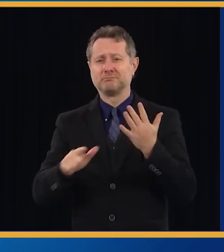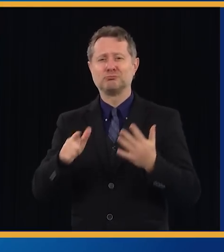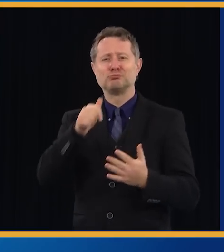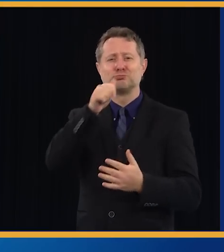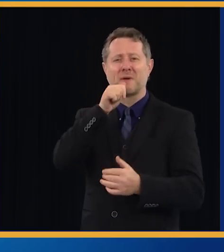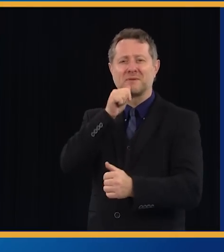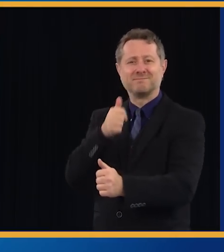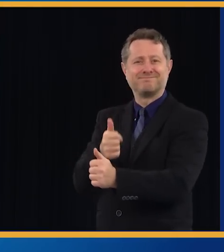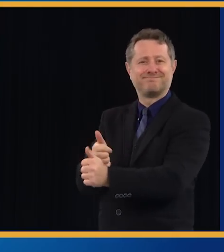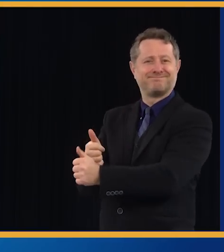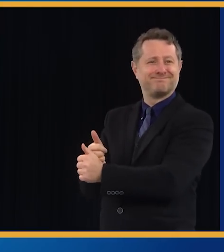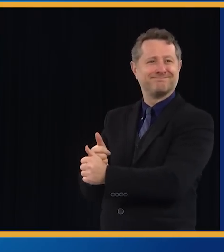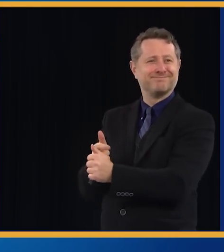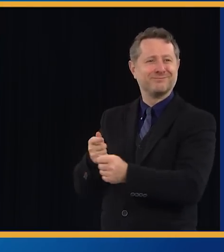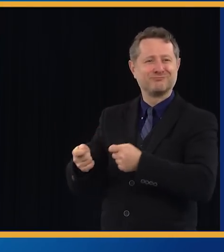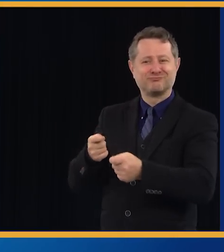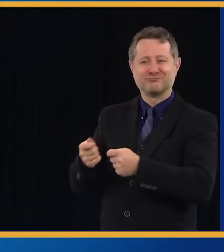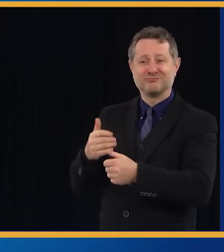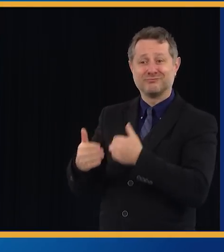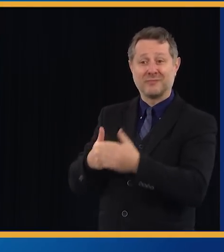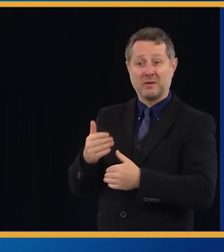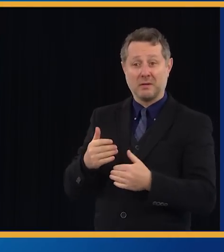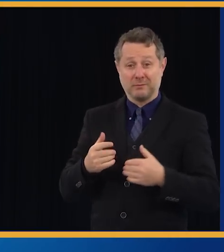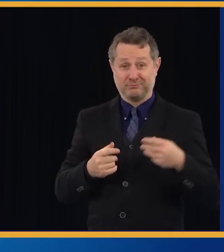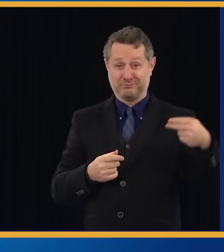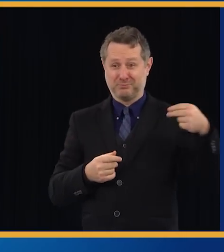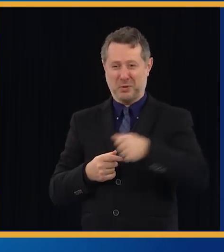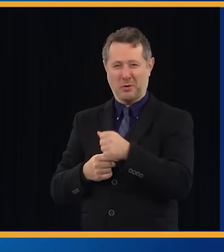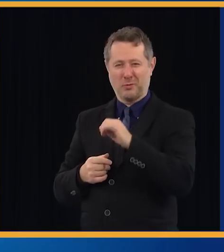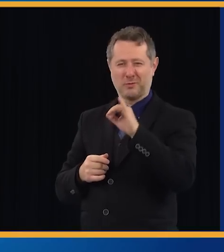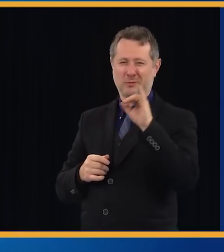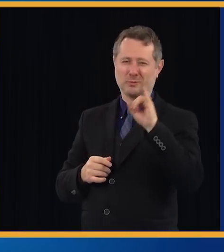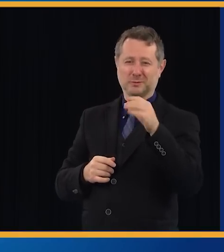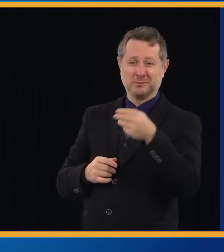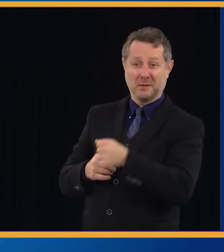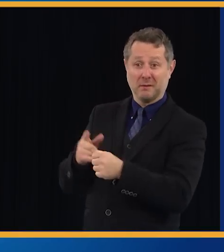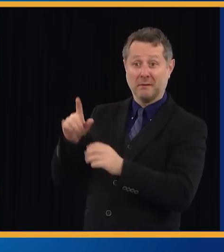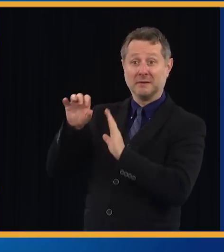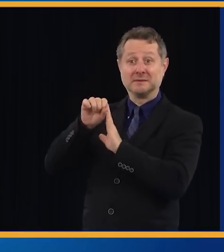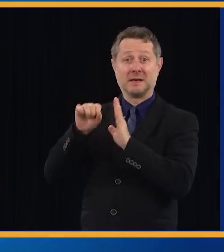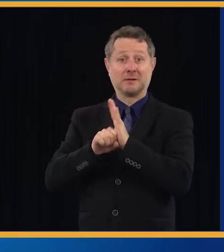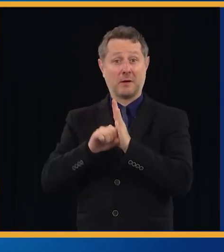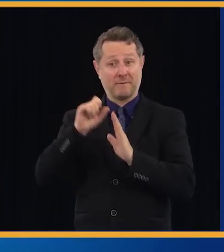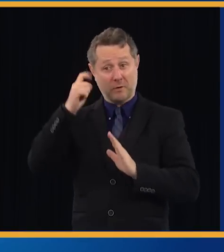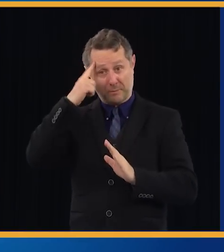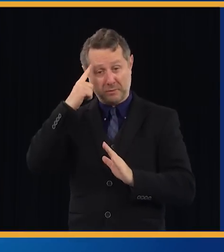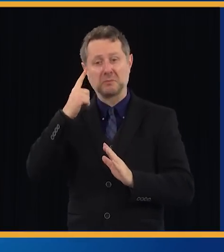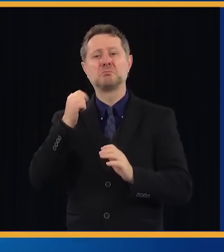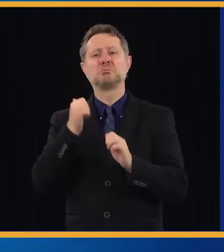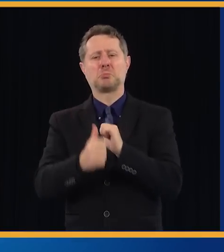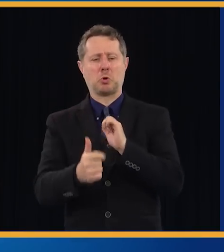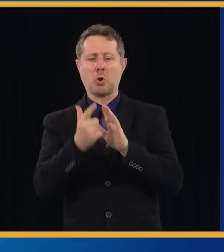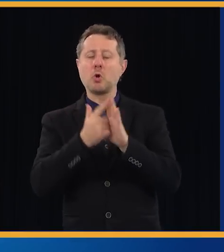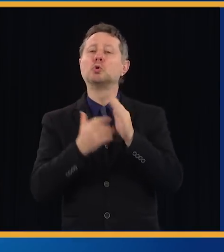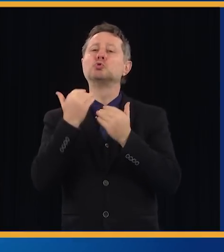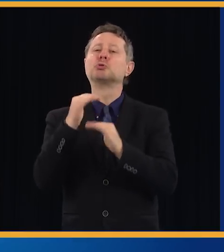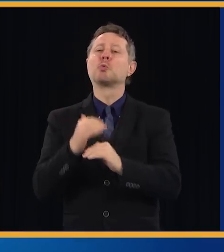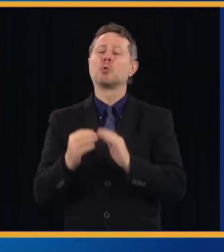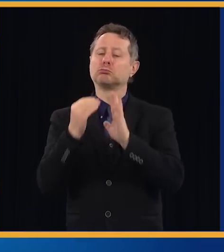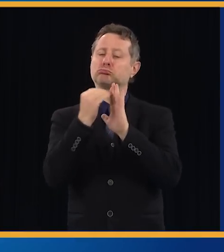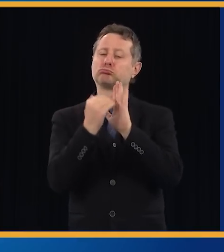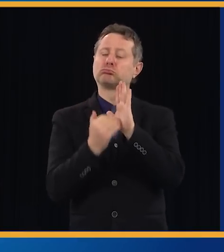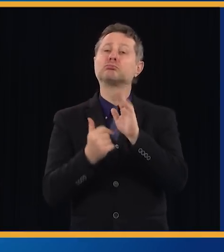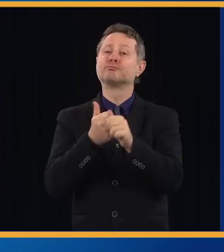They get paid to provide a service. They get regulated by the state government. There are certain rules and regulations that they must